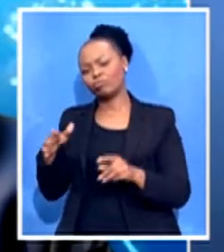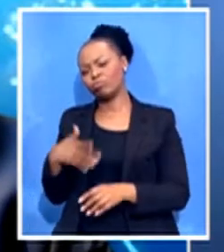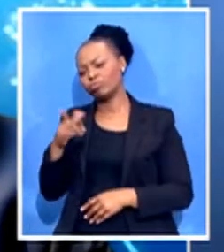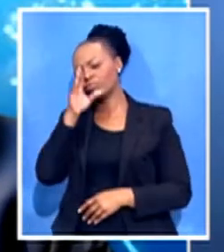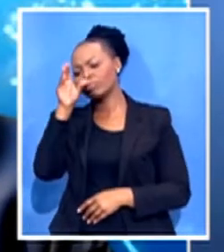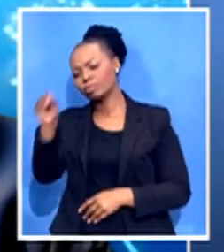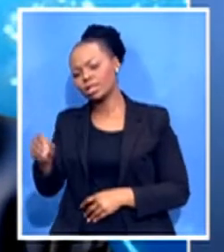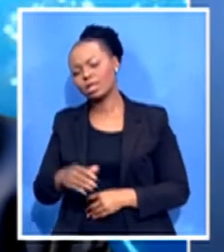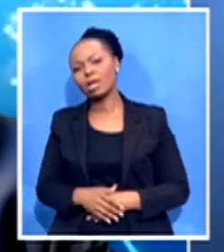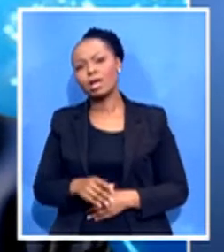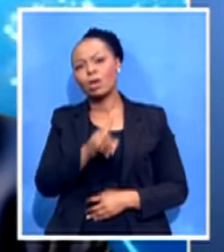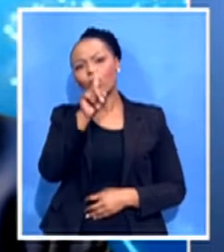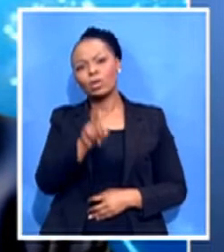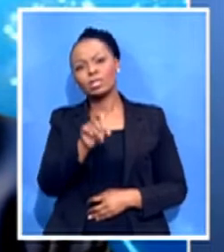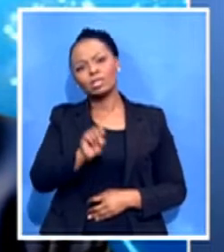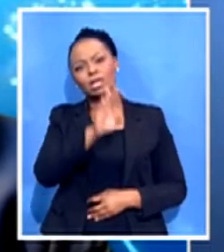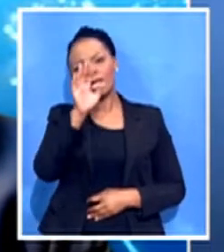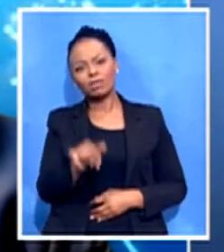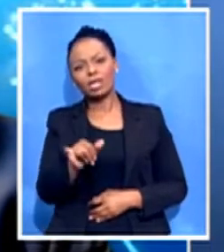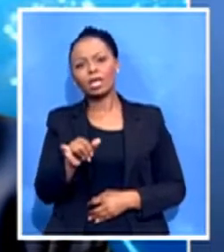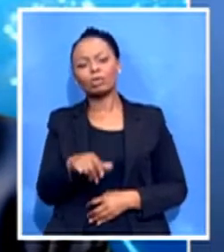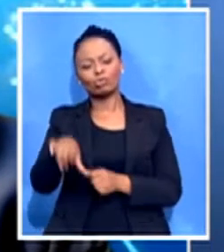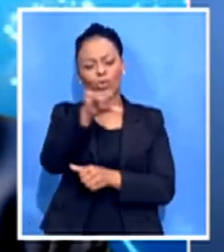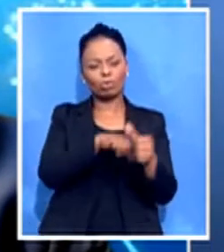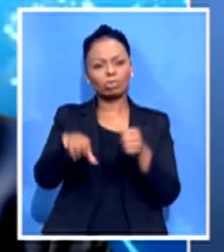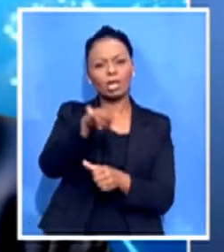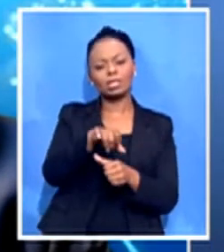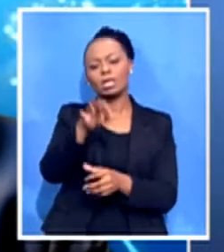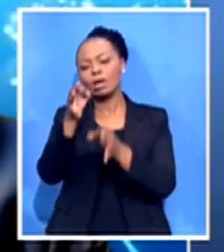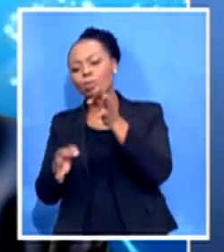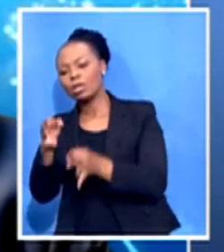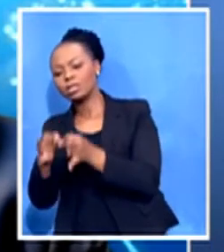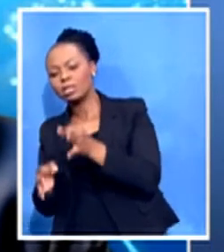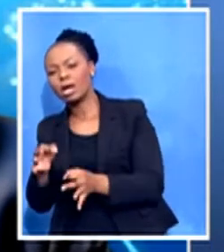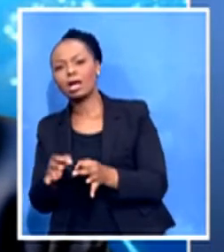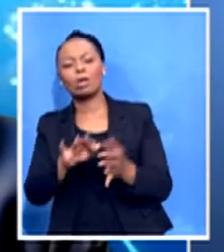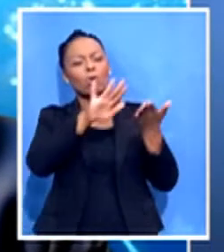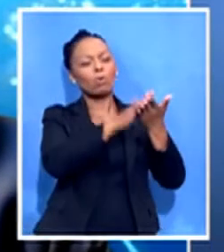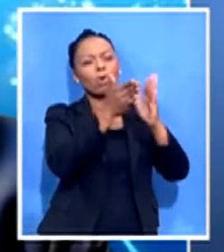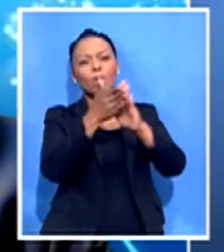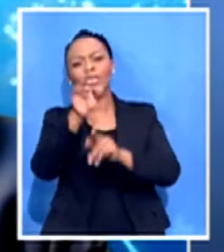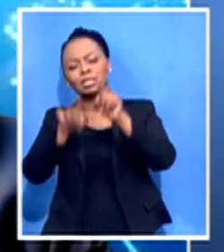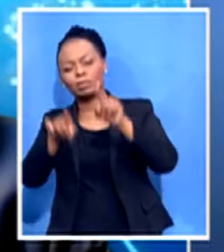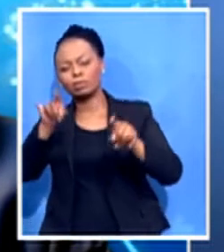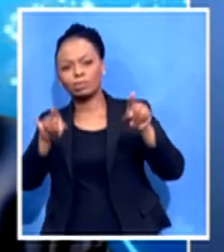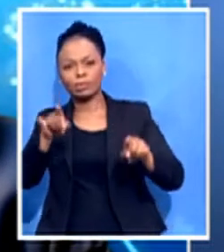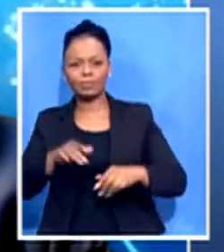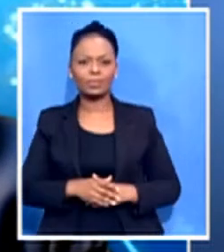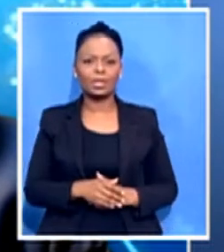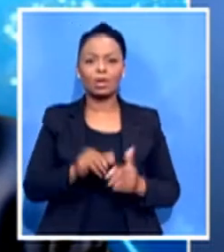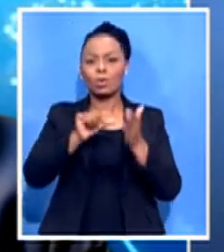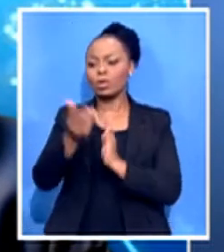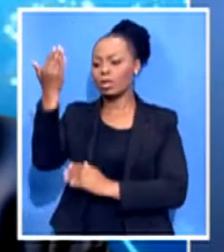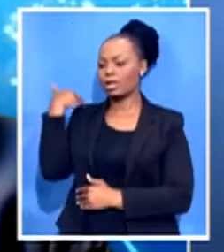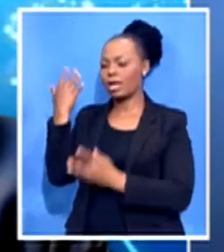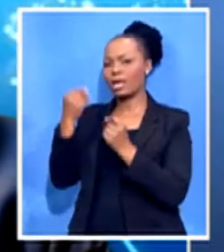politics and influential people in our community. Last week we had the Chief Justice Mogoeng weigh